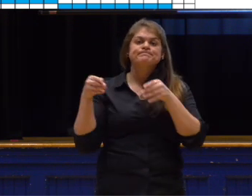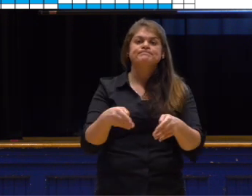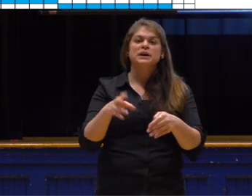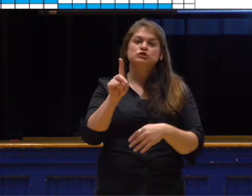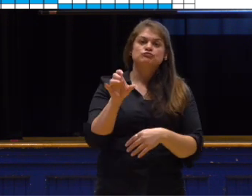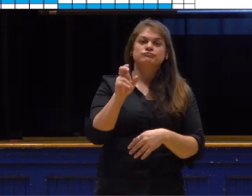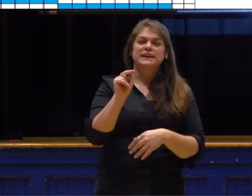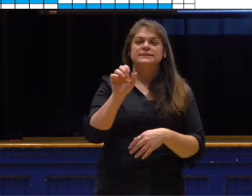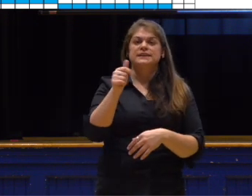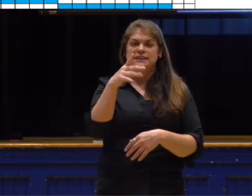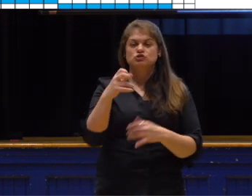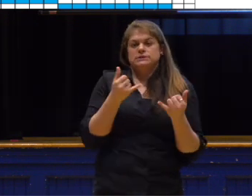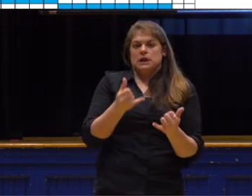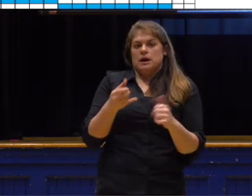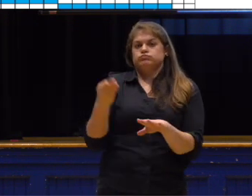is currently underway,